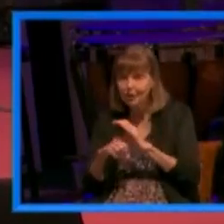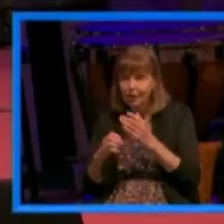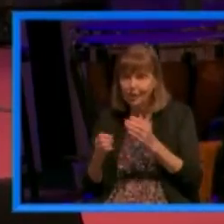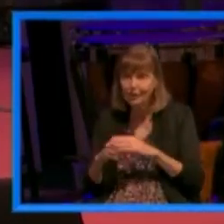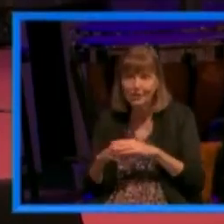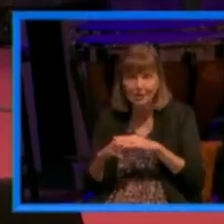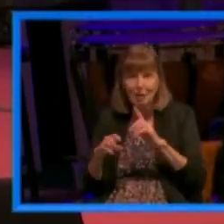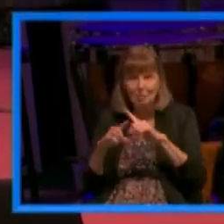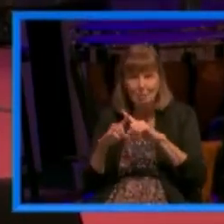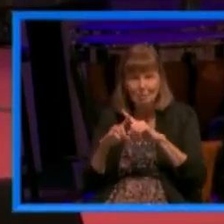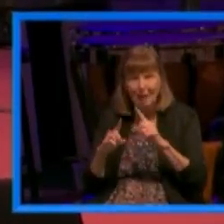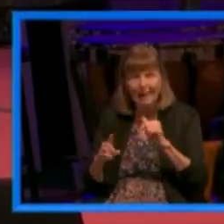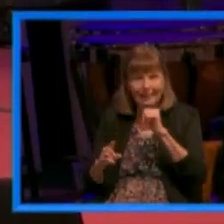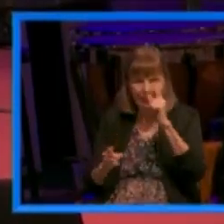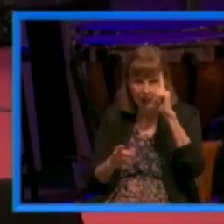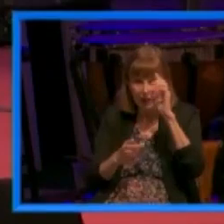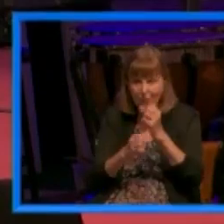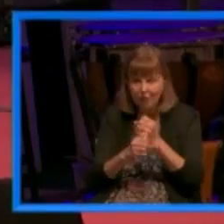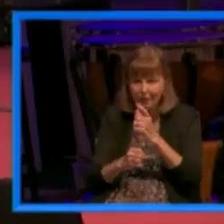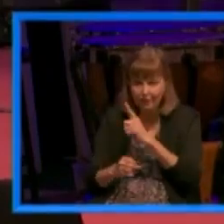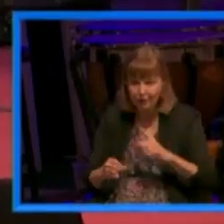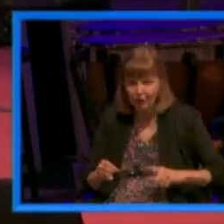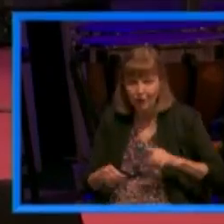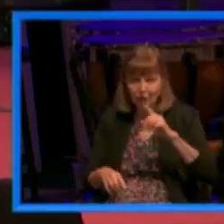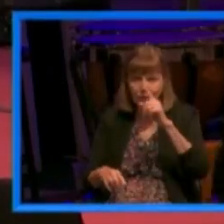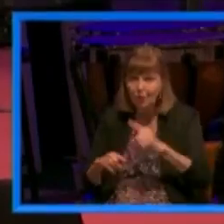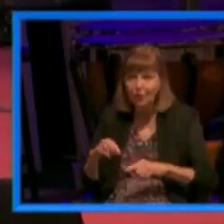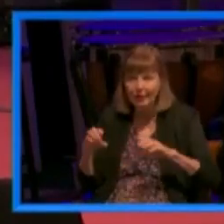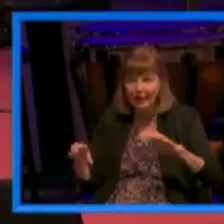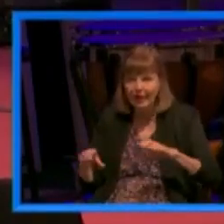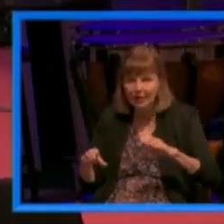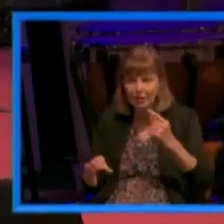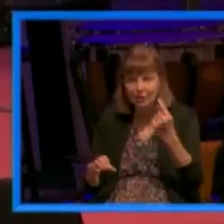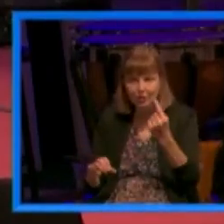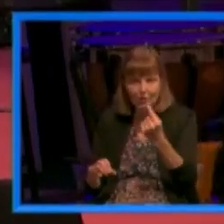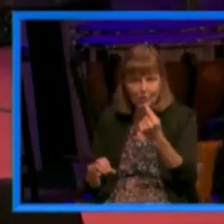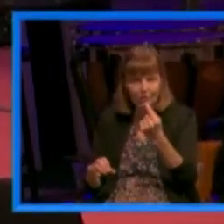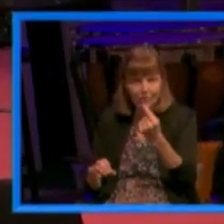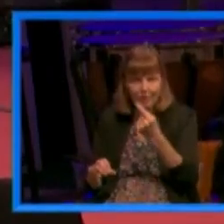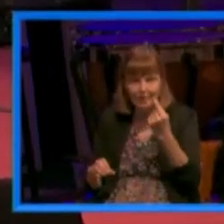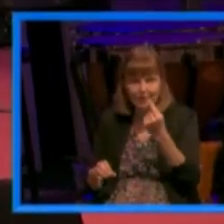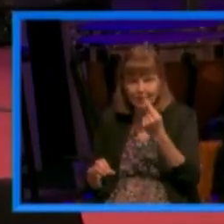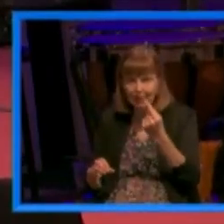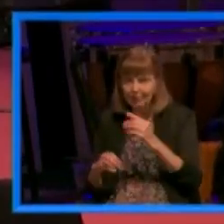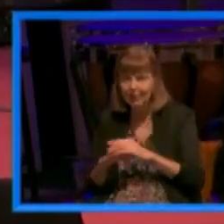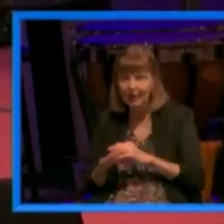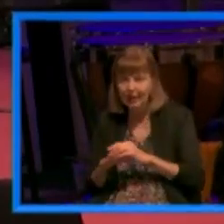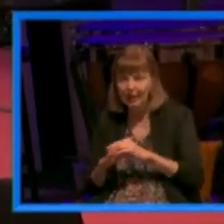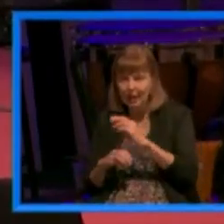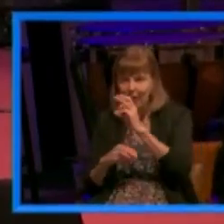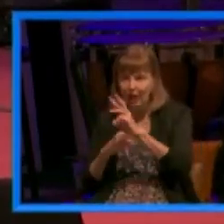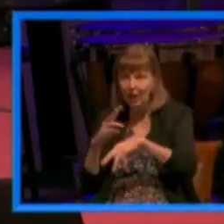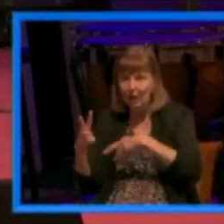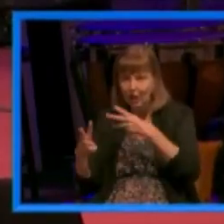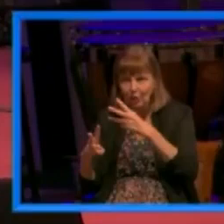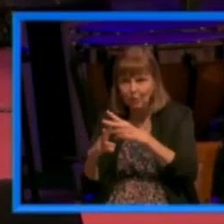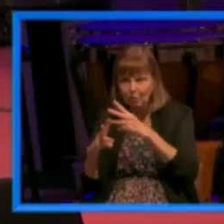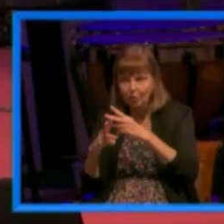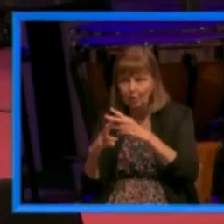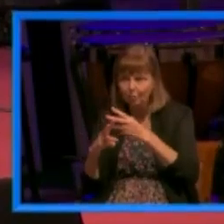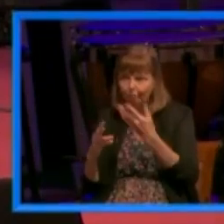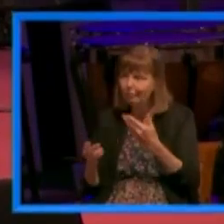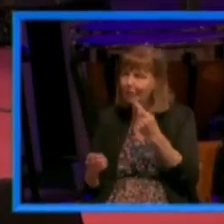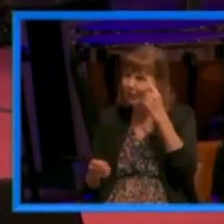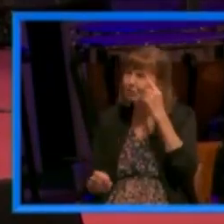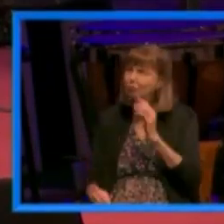that the world or the Bible would call immoral and still be in sin because you're not trusting the Lord. Sarah is